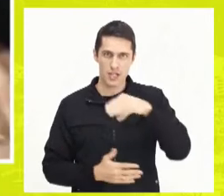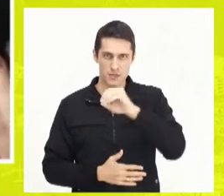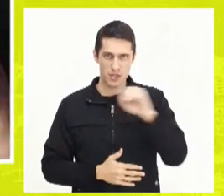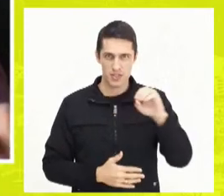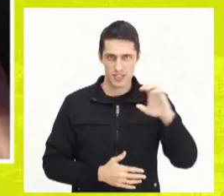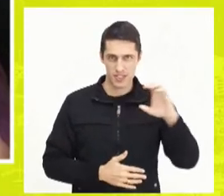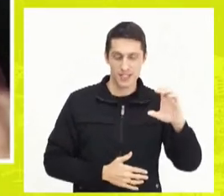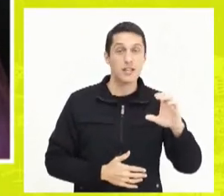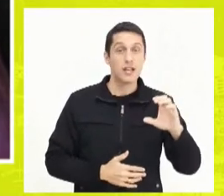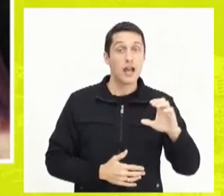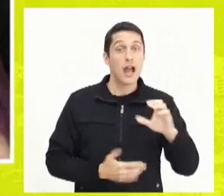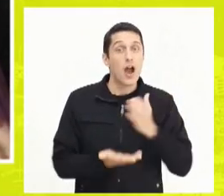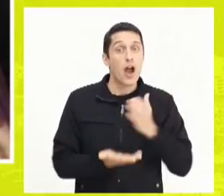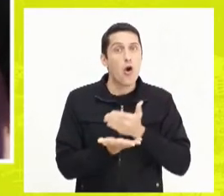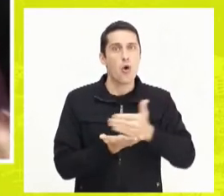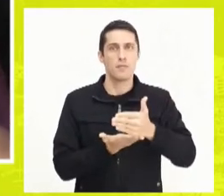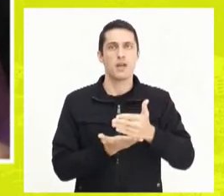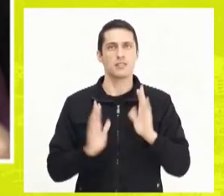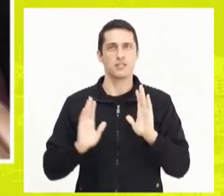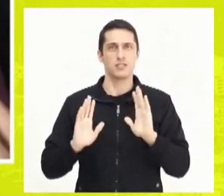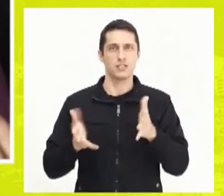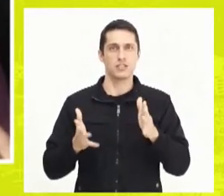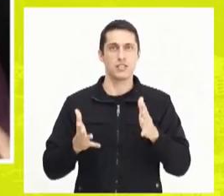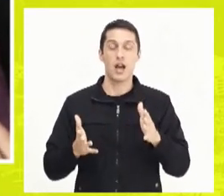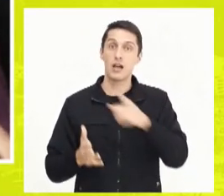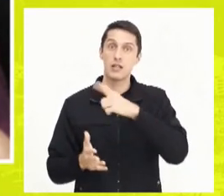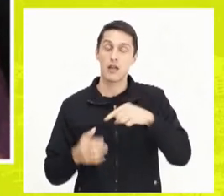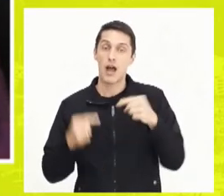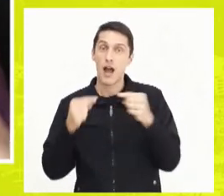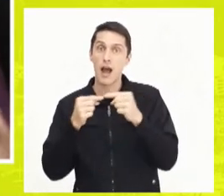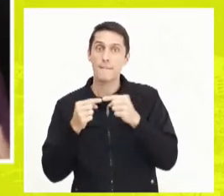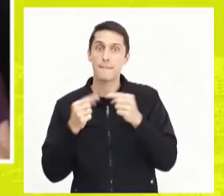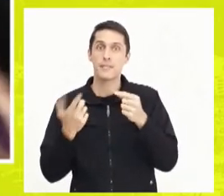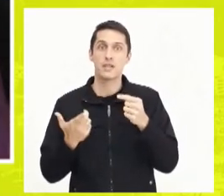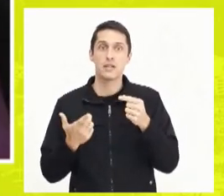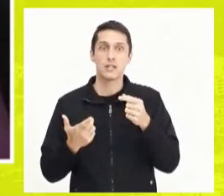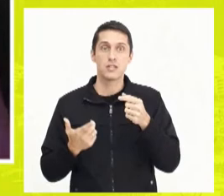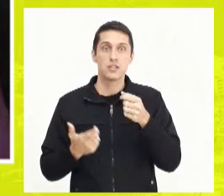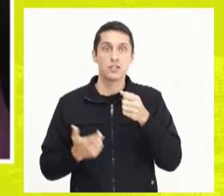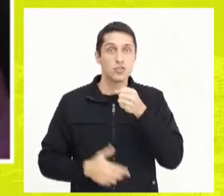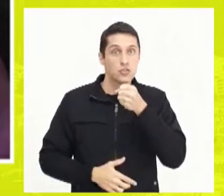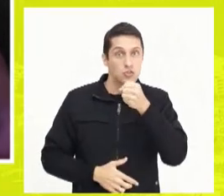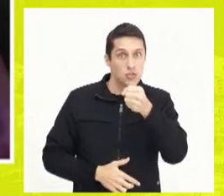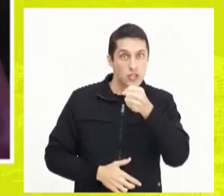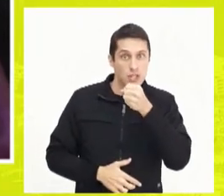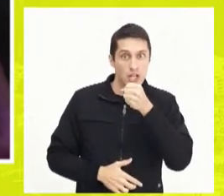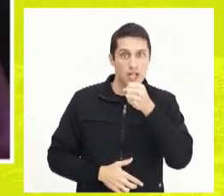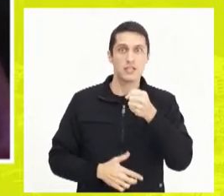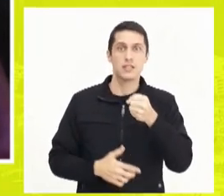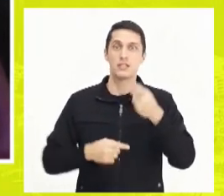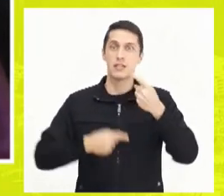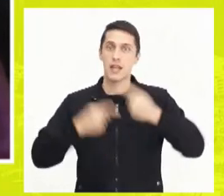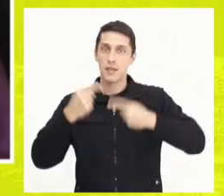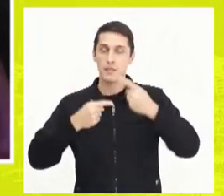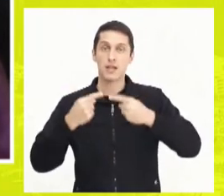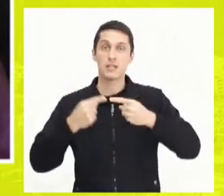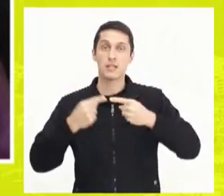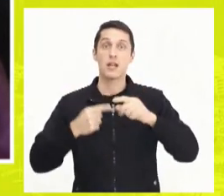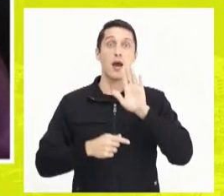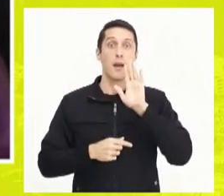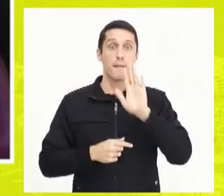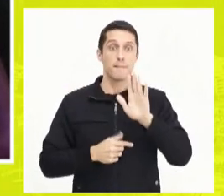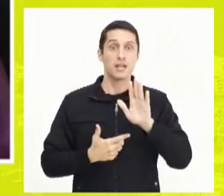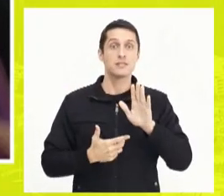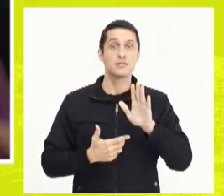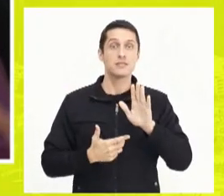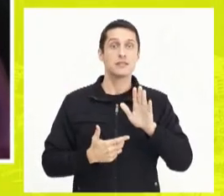uh you know journalism and everything brings up the debate